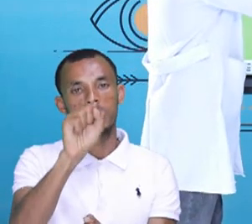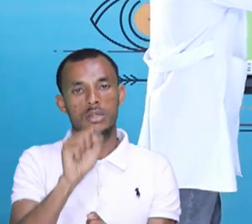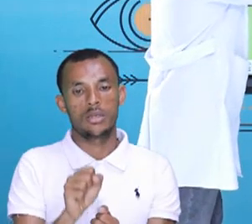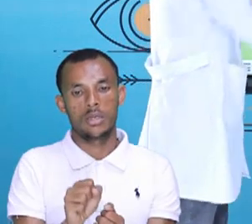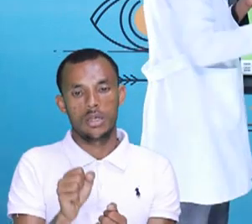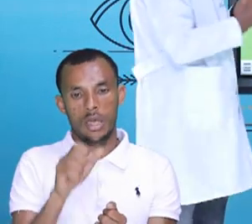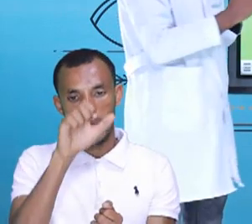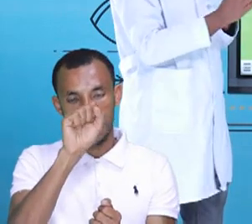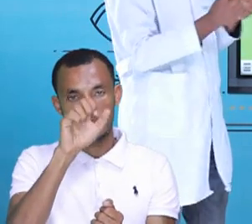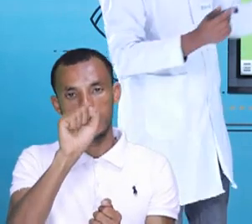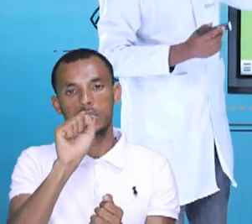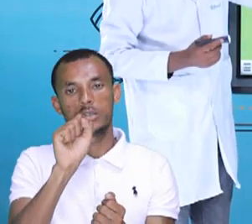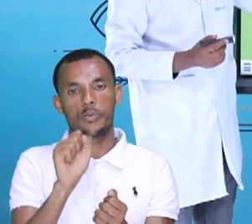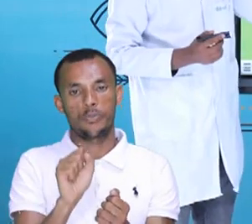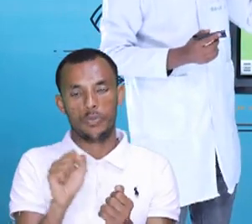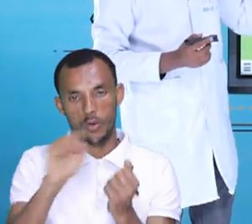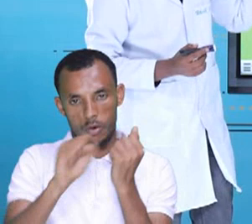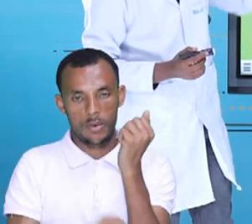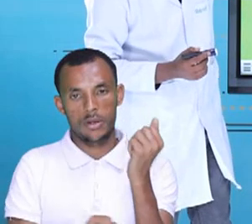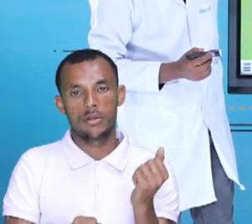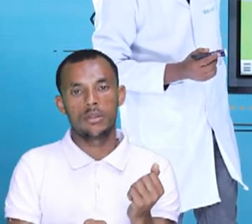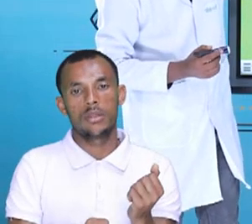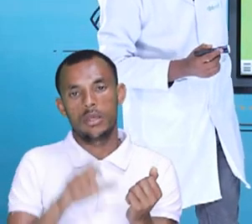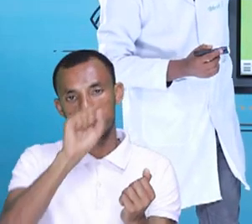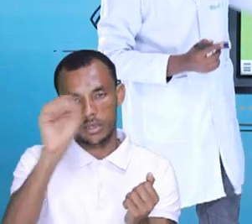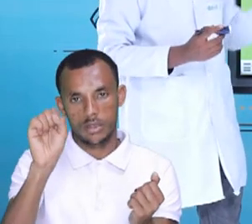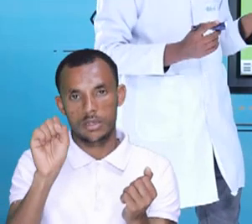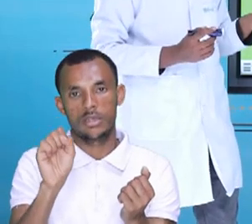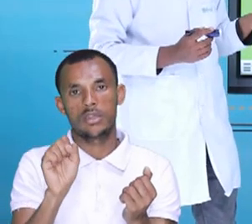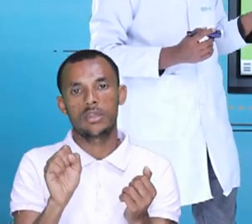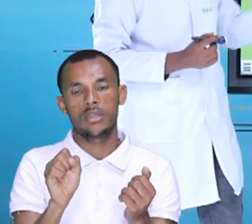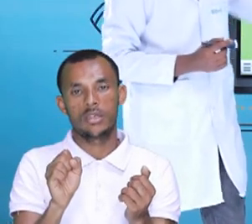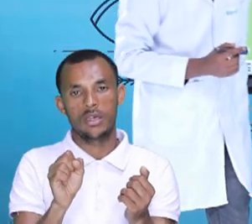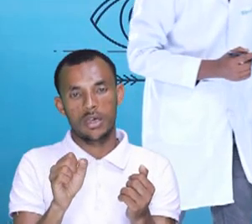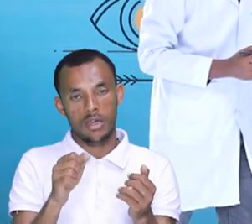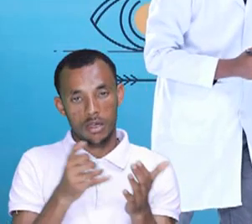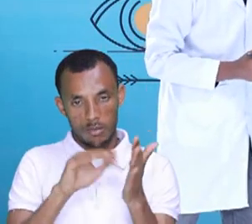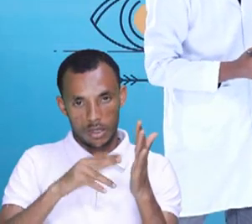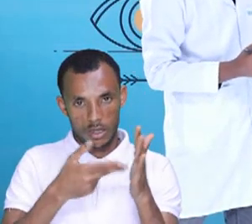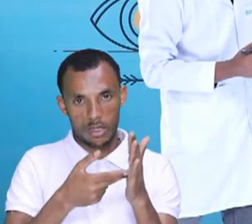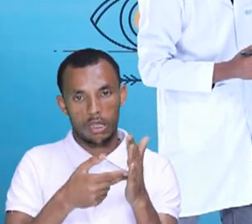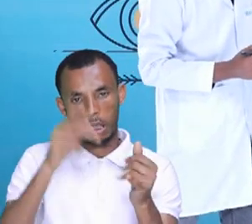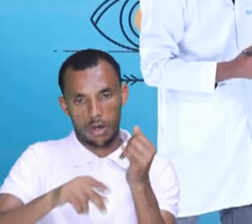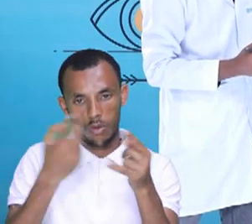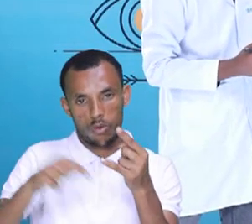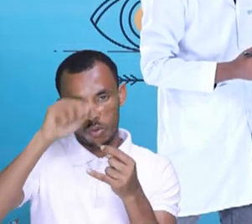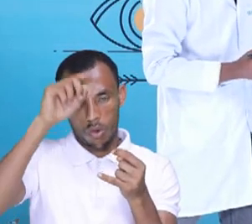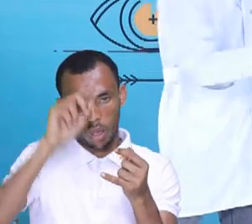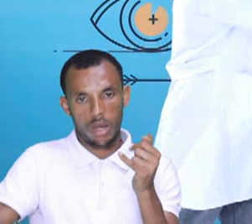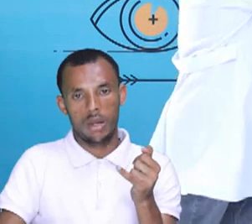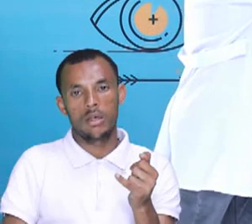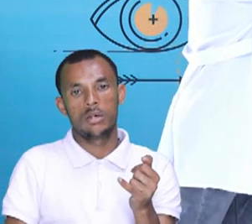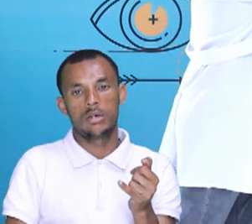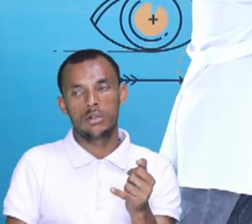S, SS overlap can be formed. This SS overlap is head-to-head, head-to-head or end-to-end. This is end, the other